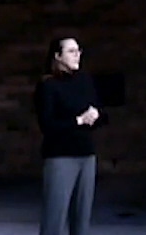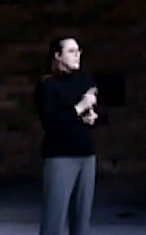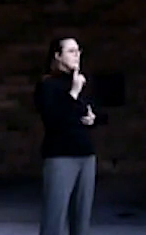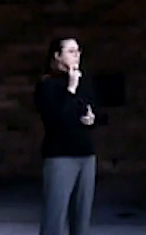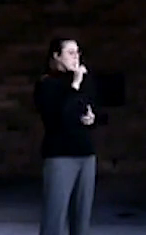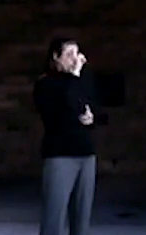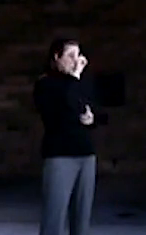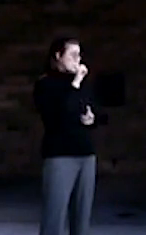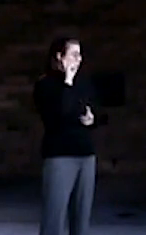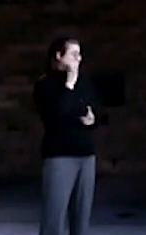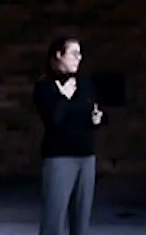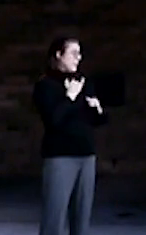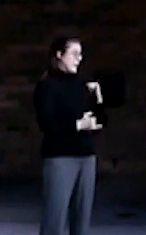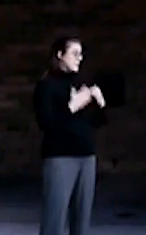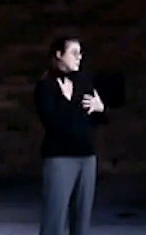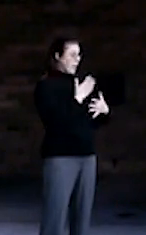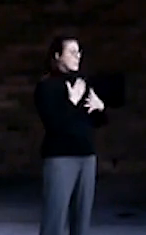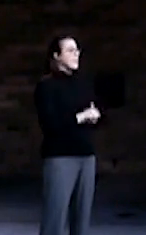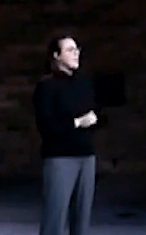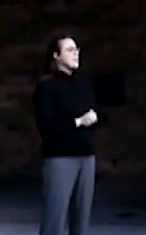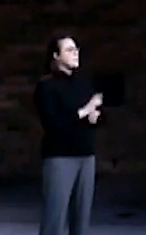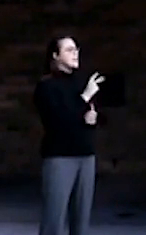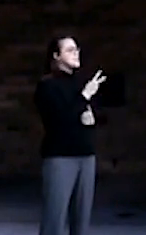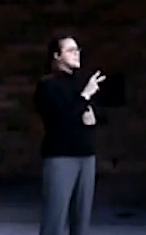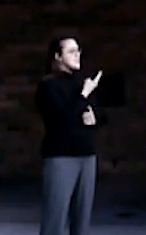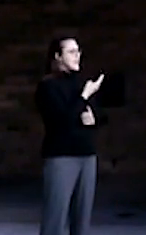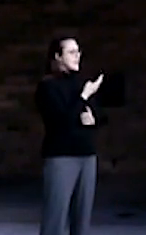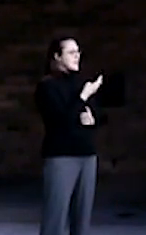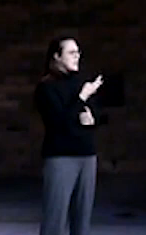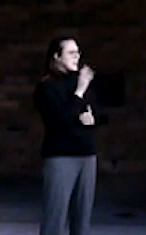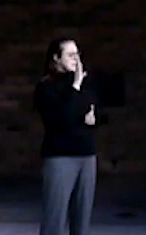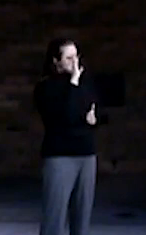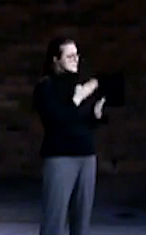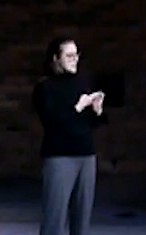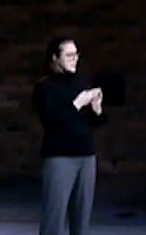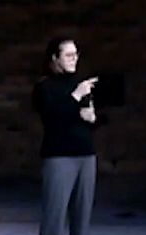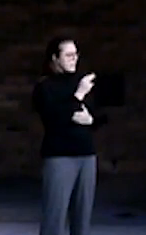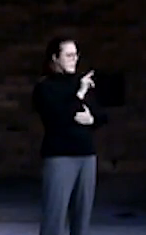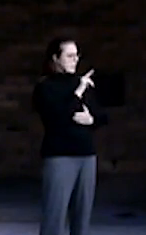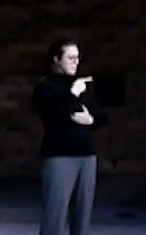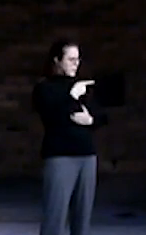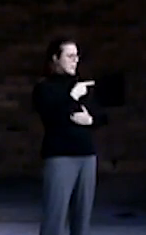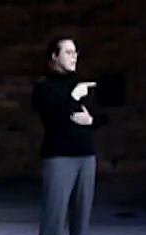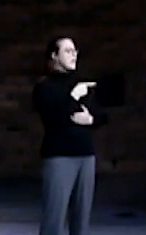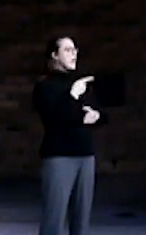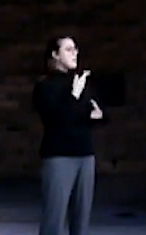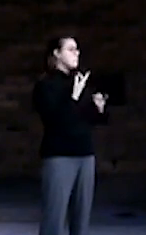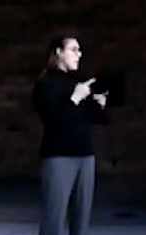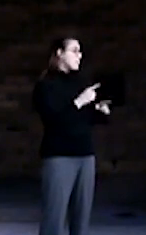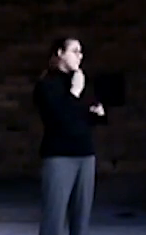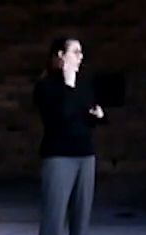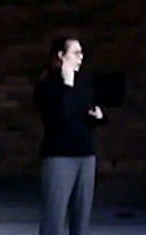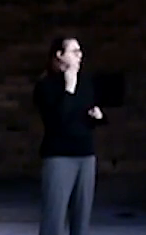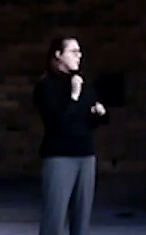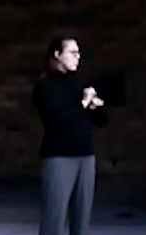breath. The second miracle was my second son, Philip, who works for the Jackson County Juvenile Detention Center, happened to be home. He worked second shift